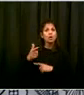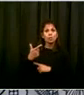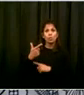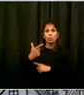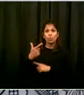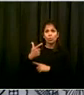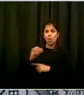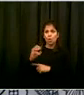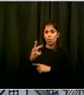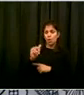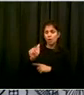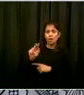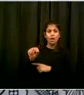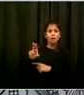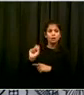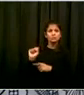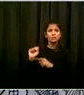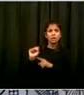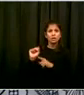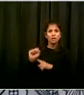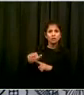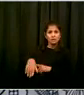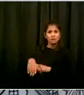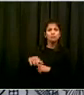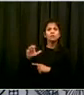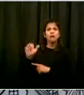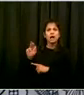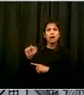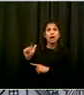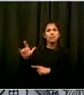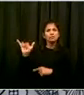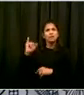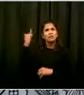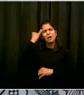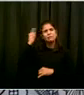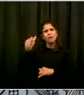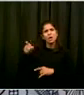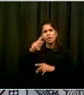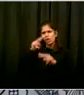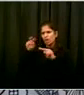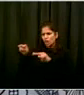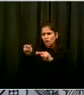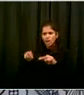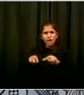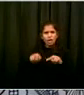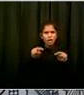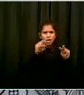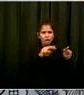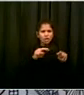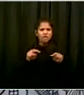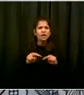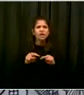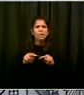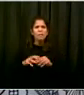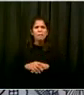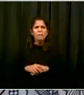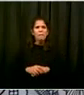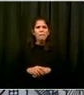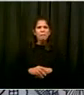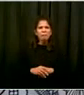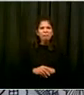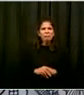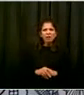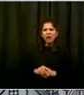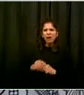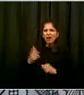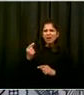a lot of affordable housing and protect jobs. In SoHo, NoHo, you're talking about an area that has